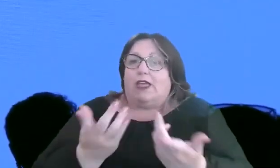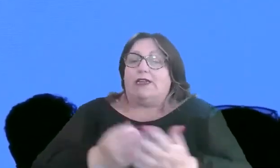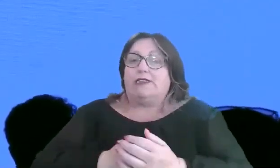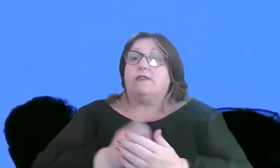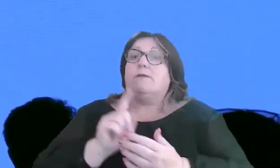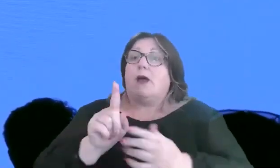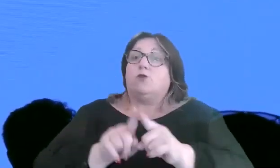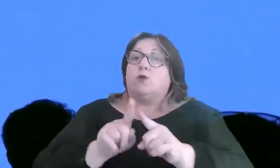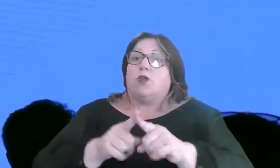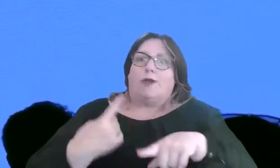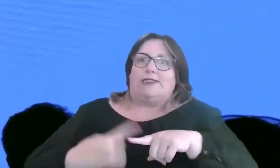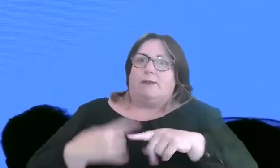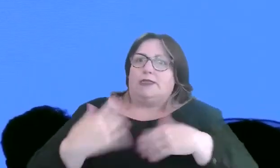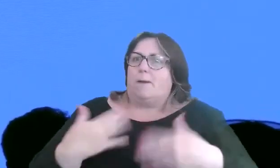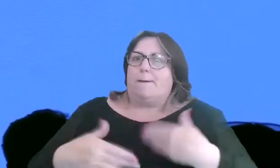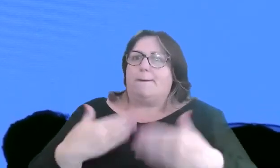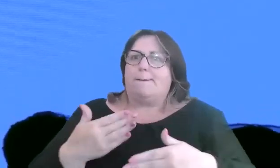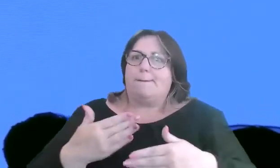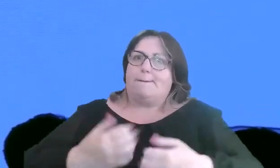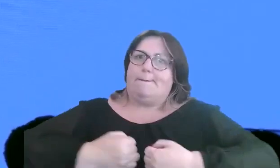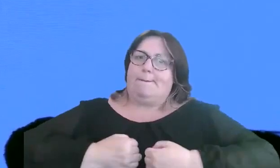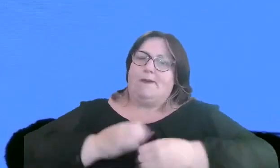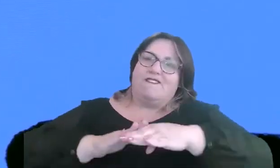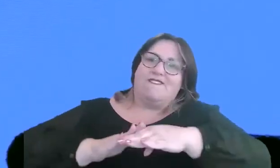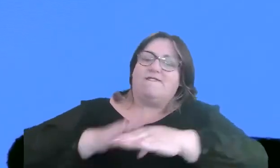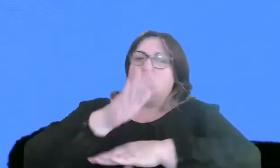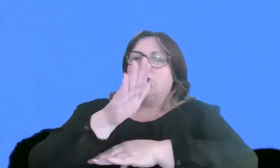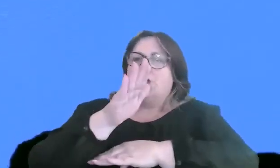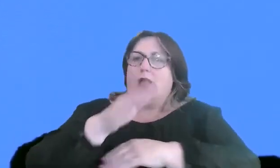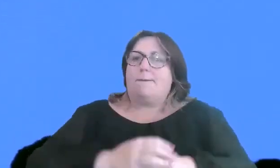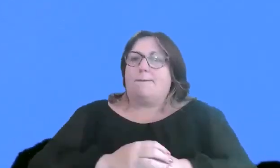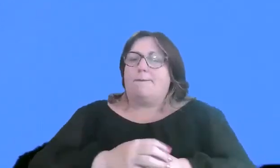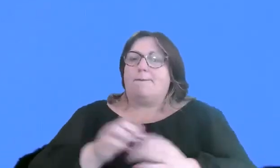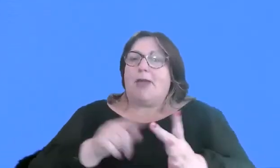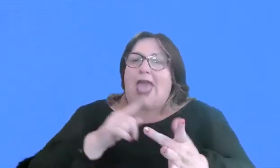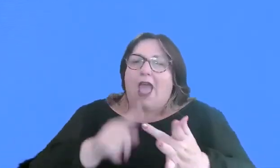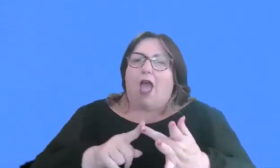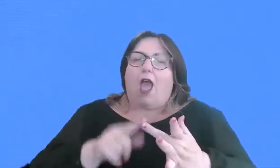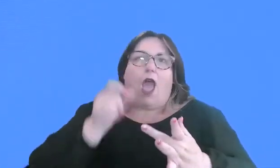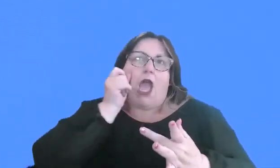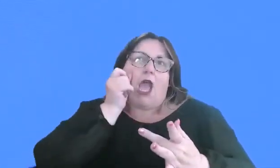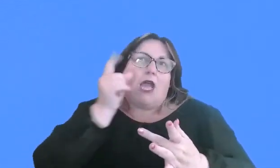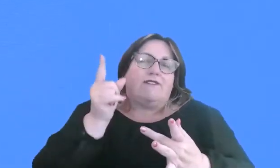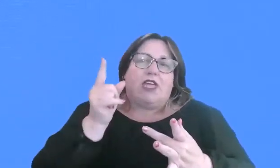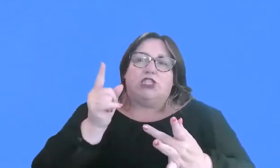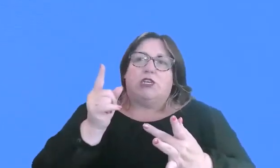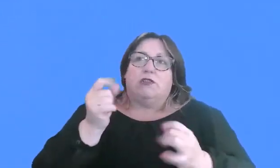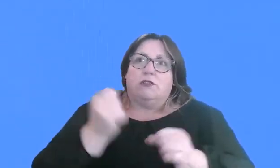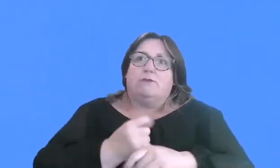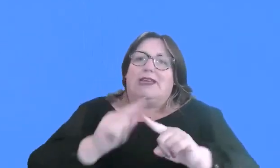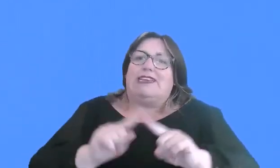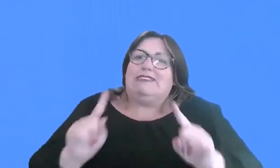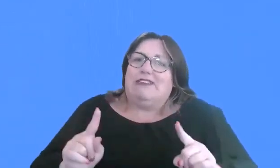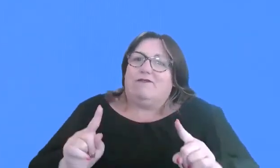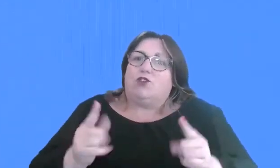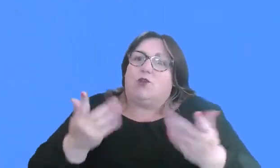up the future that we need. AI innovation making a difference for working people. And the same, of course, is true